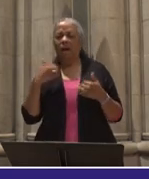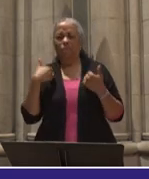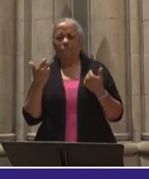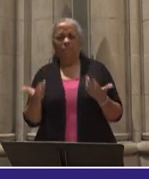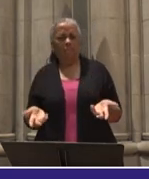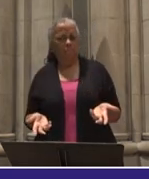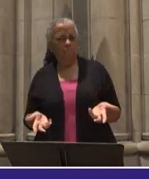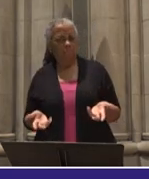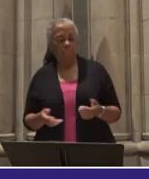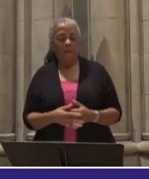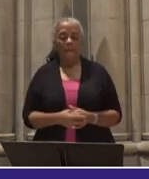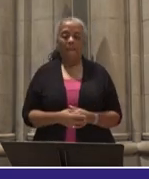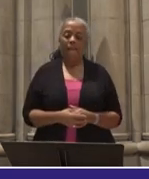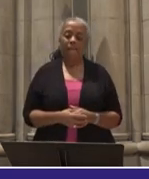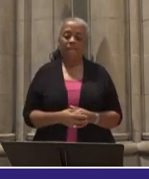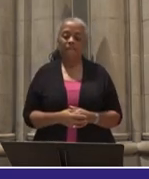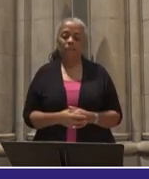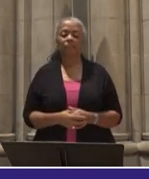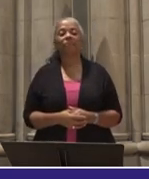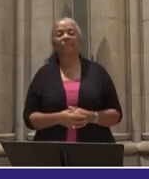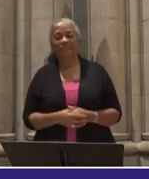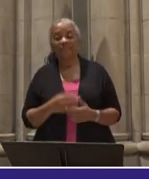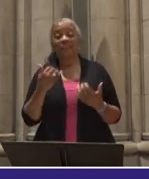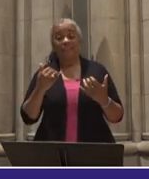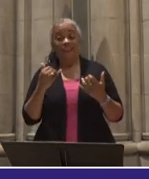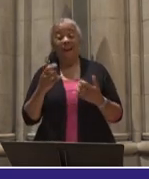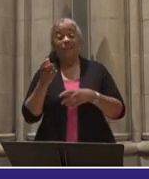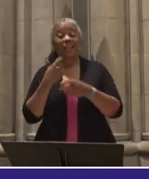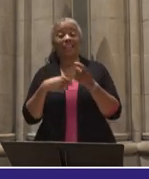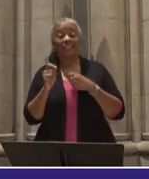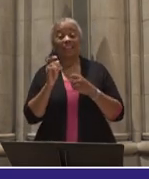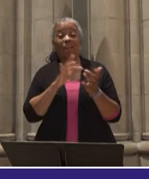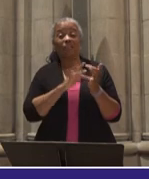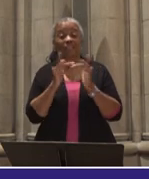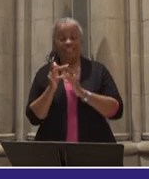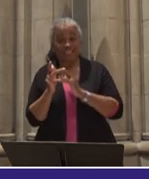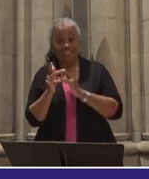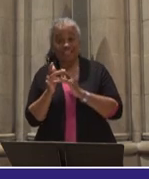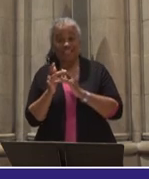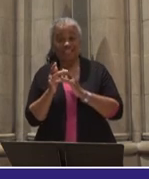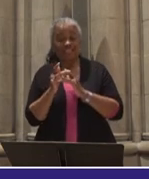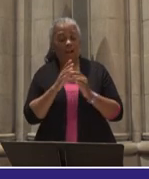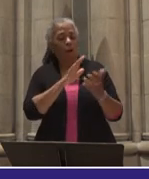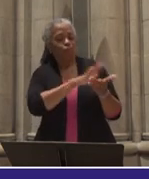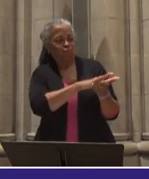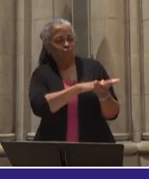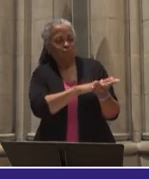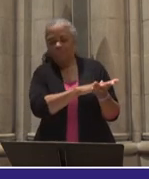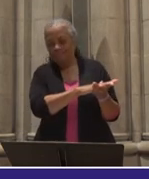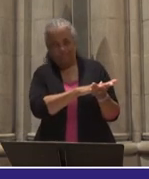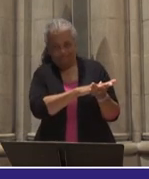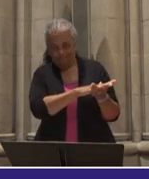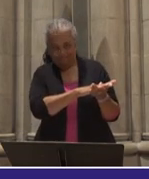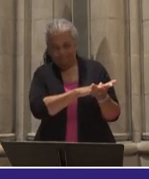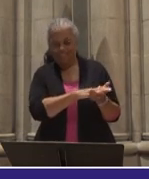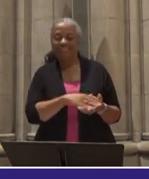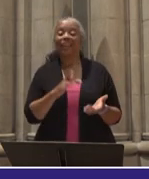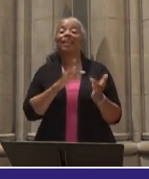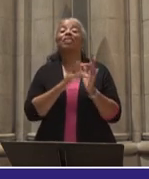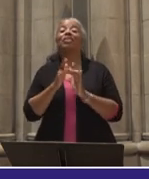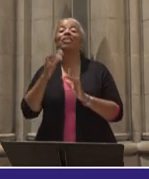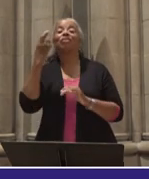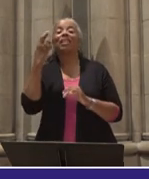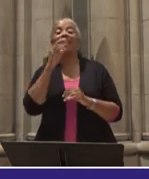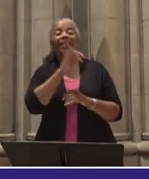youth." Now, instead of Jesus commending the man, Jesus realizes that the man